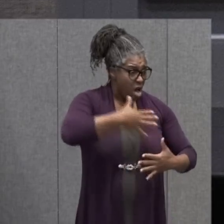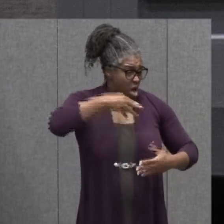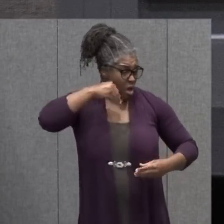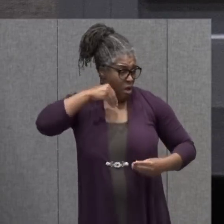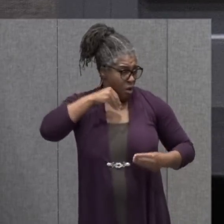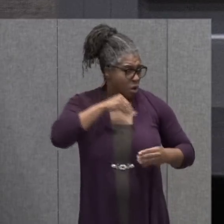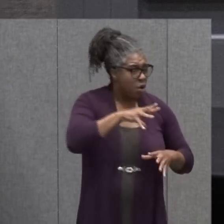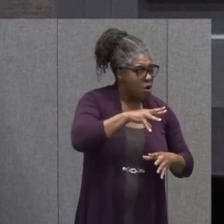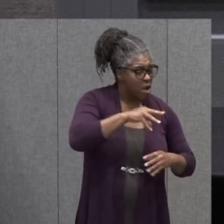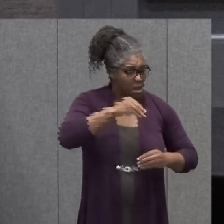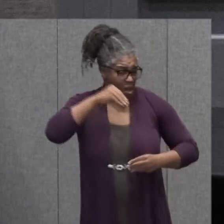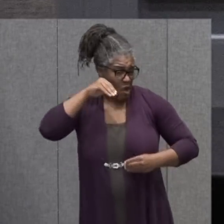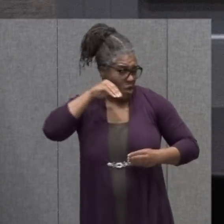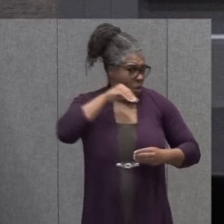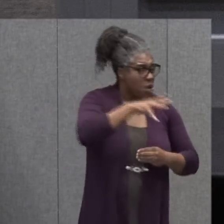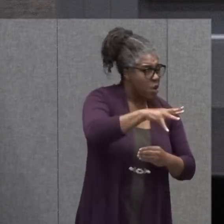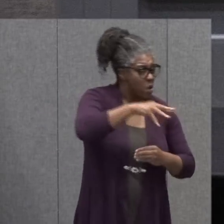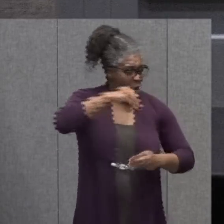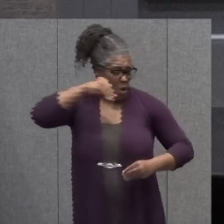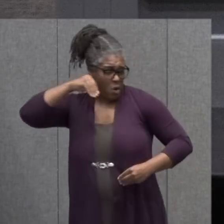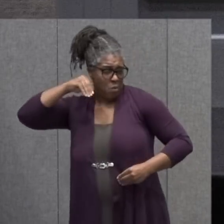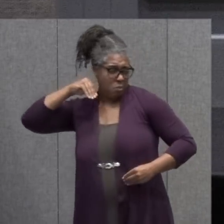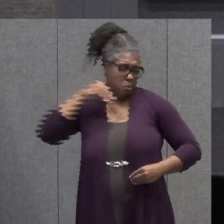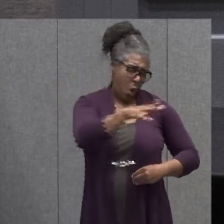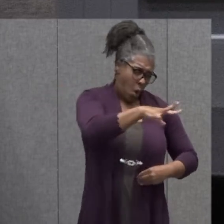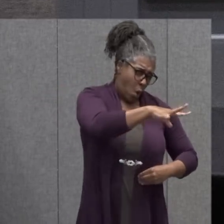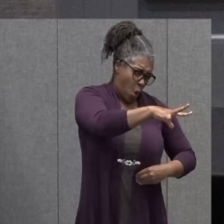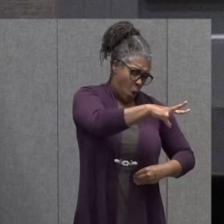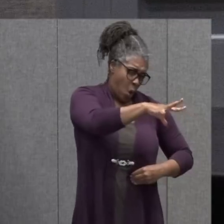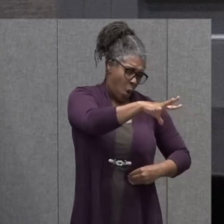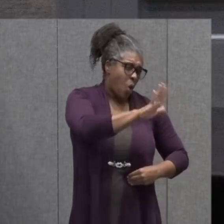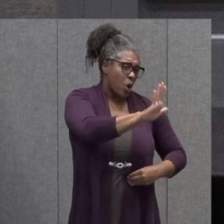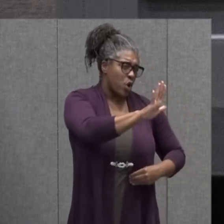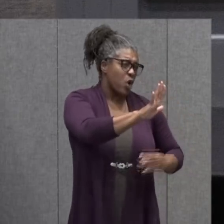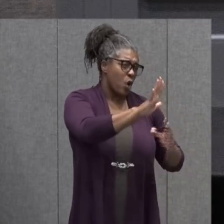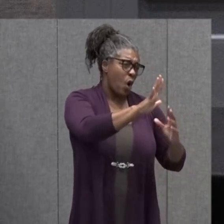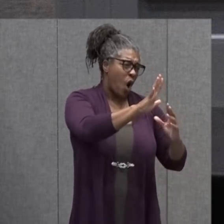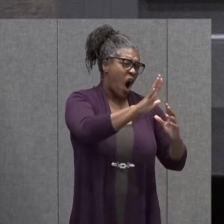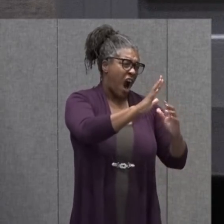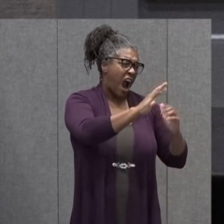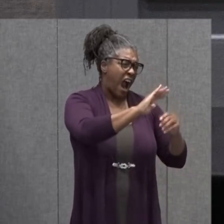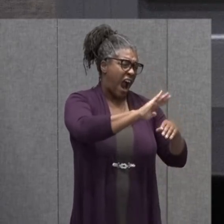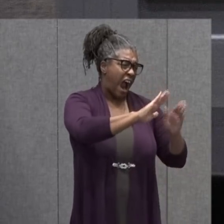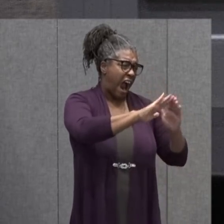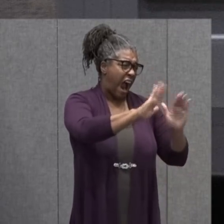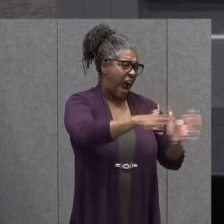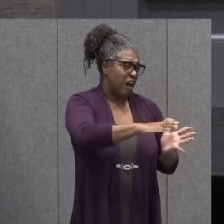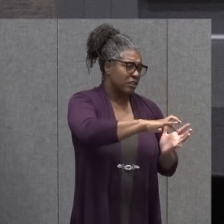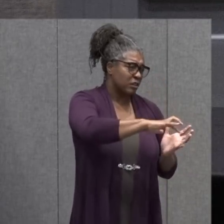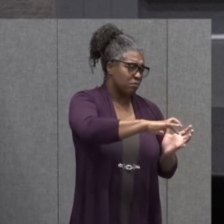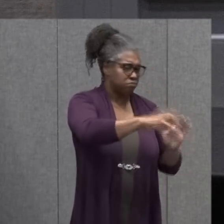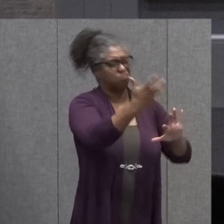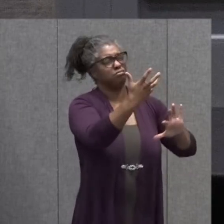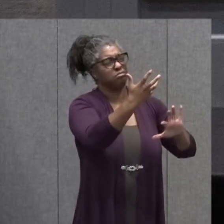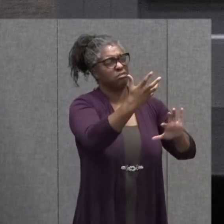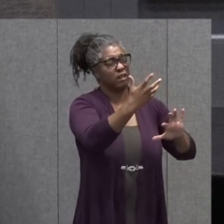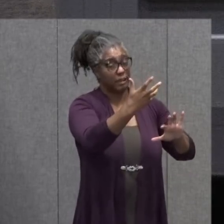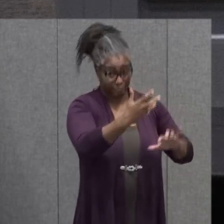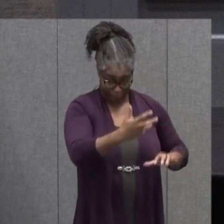I'll puff and I'll blow your house down," laughed the wolf. And that's just what he